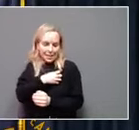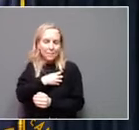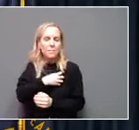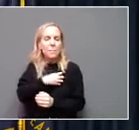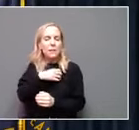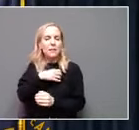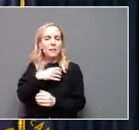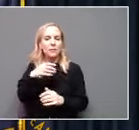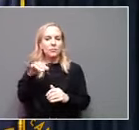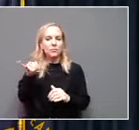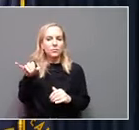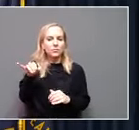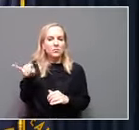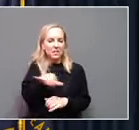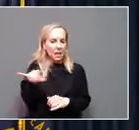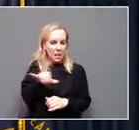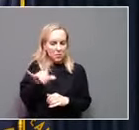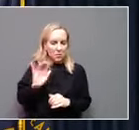and